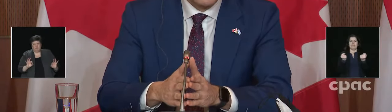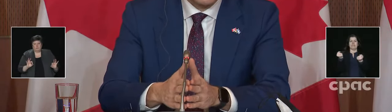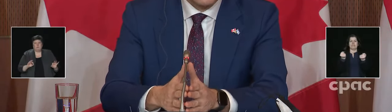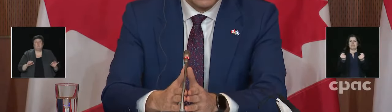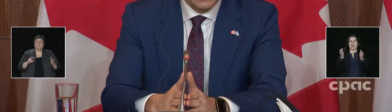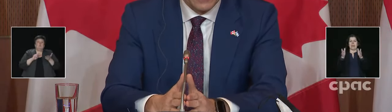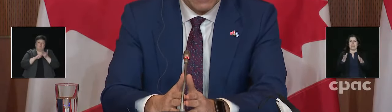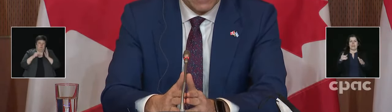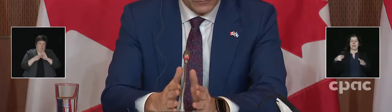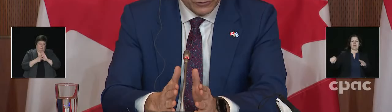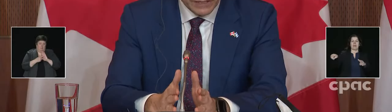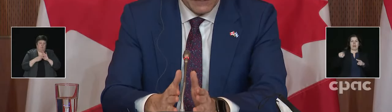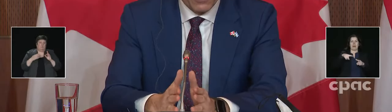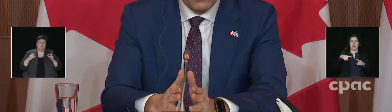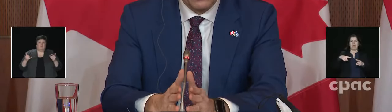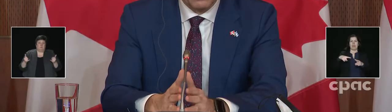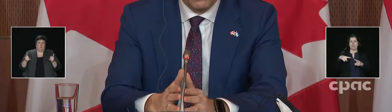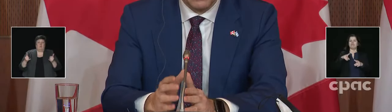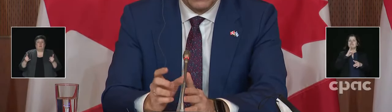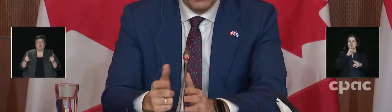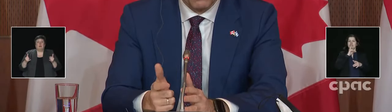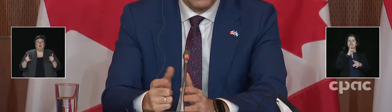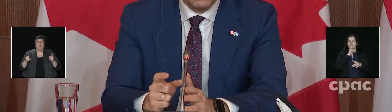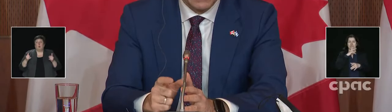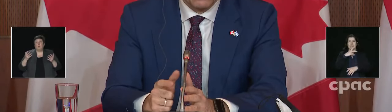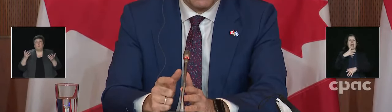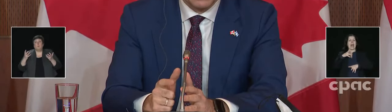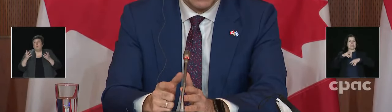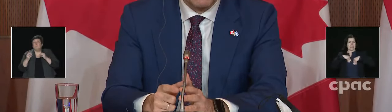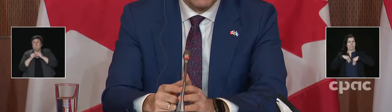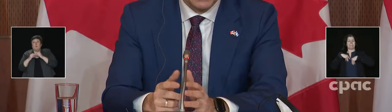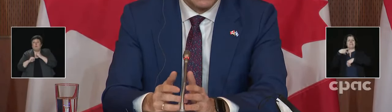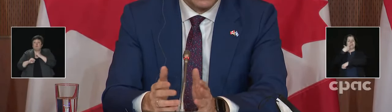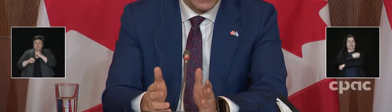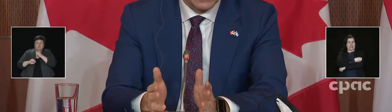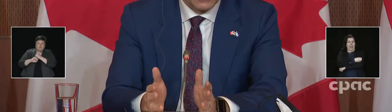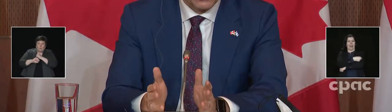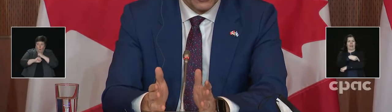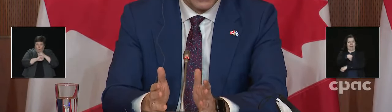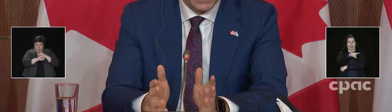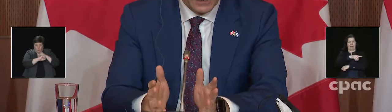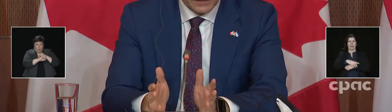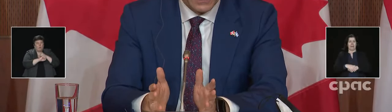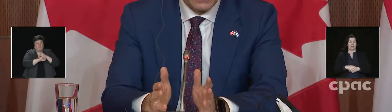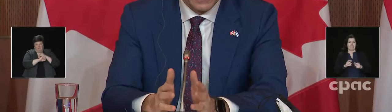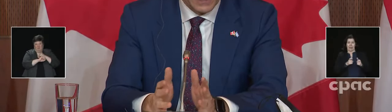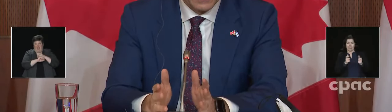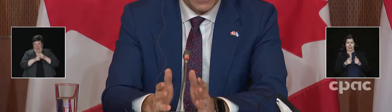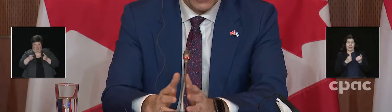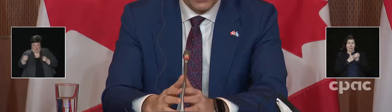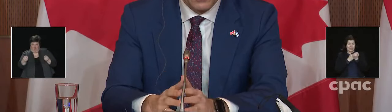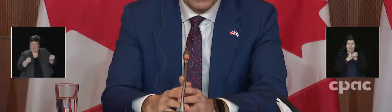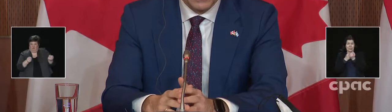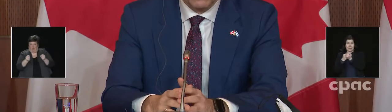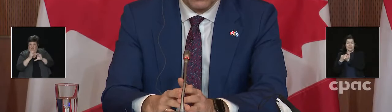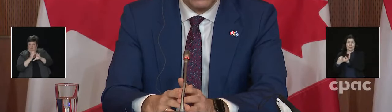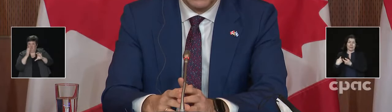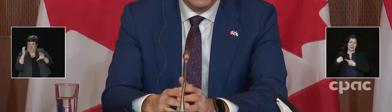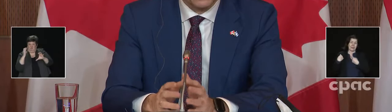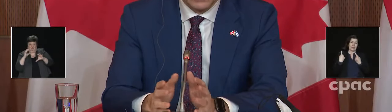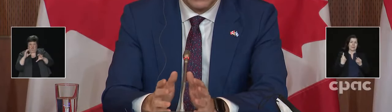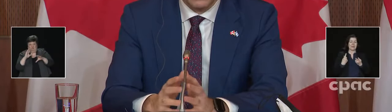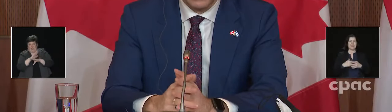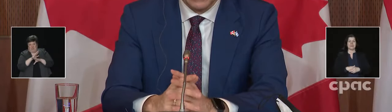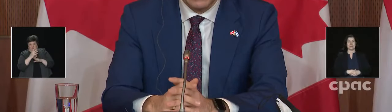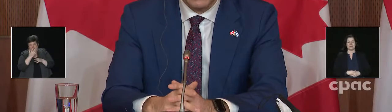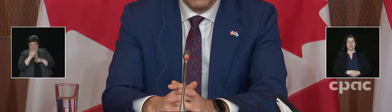procuring the level of support and supporting the level of engagement that the industry needs and deserves. And we'll do